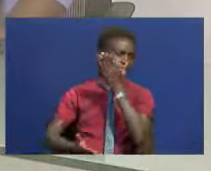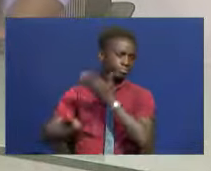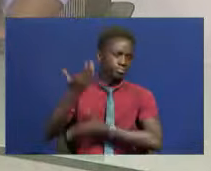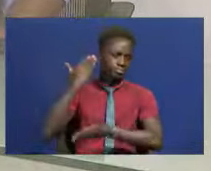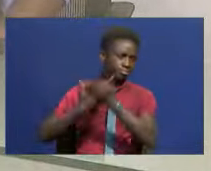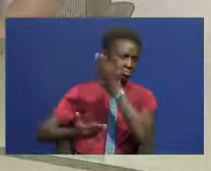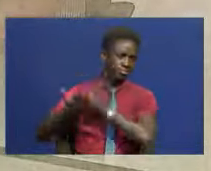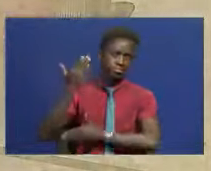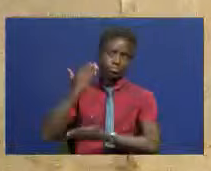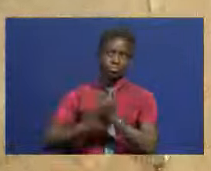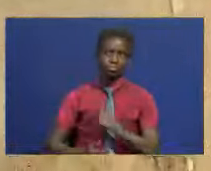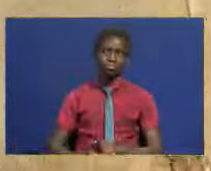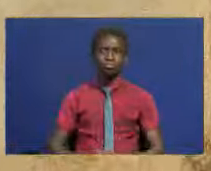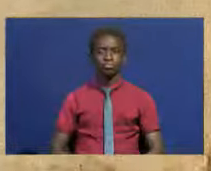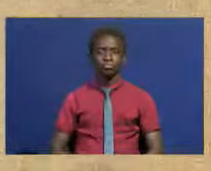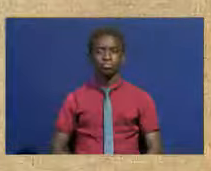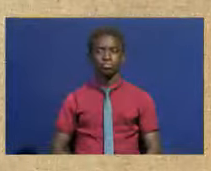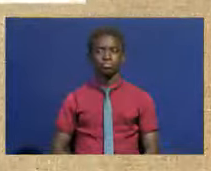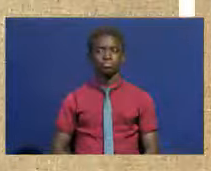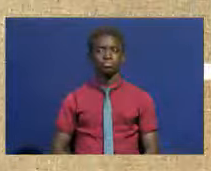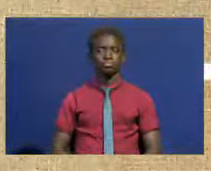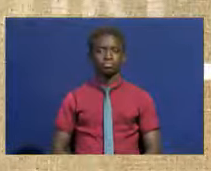Yeah.